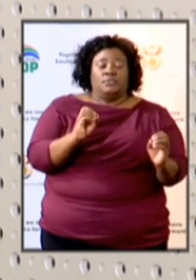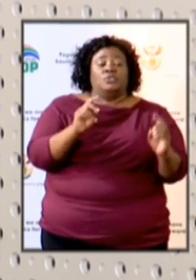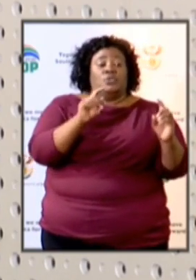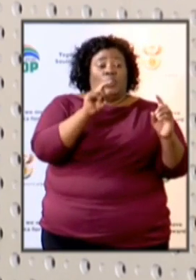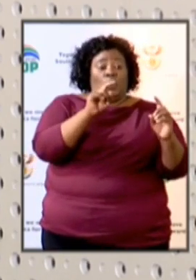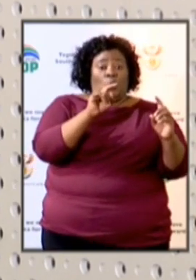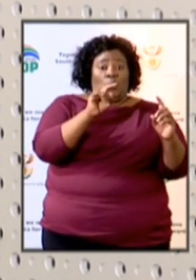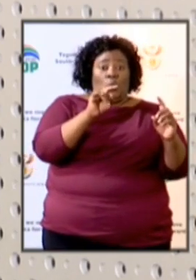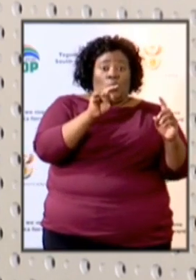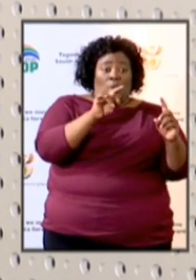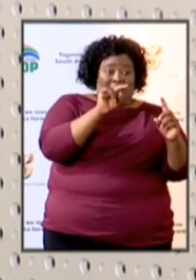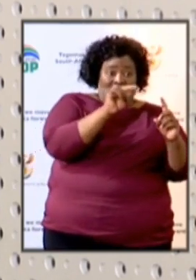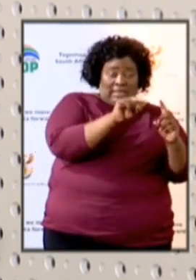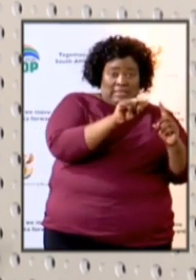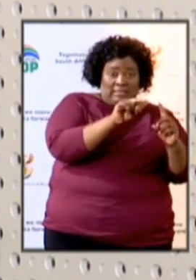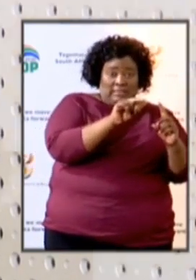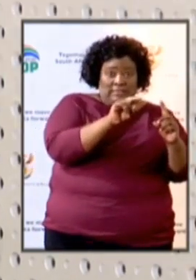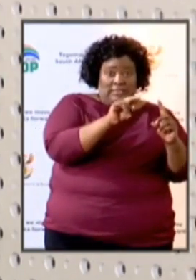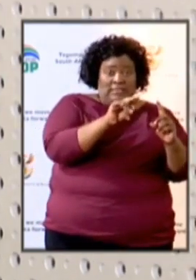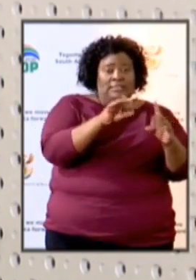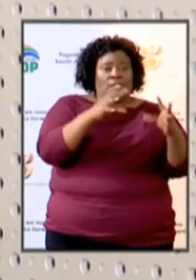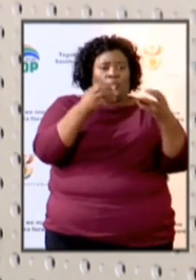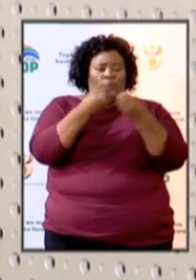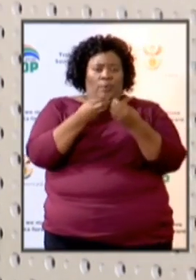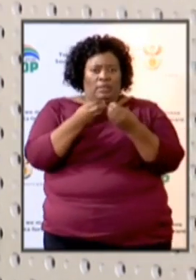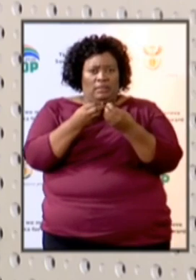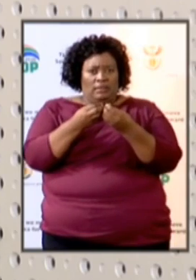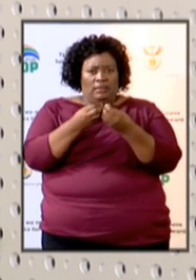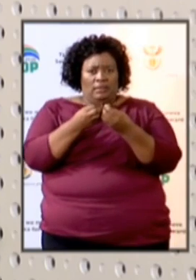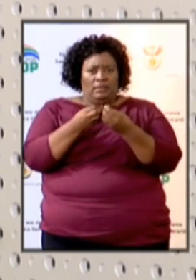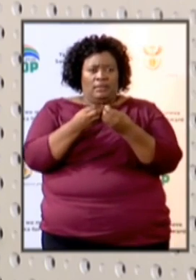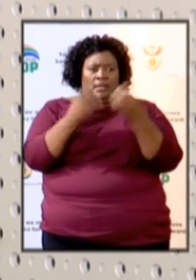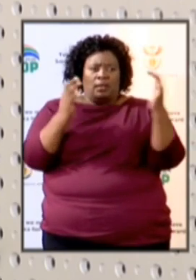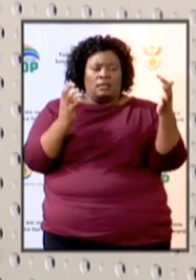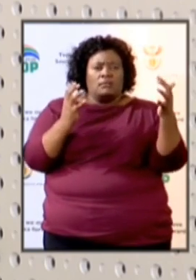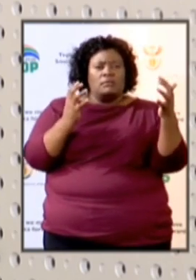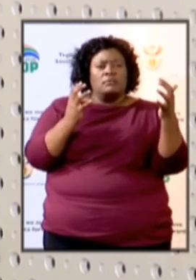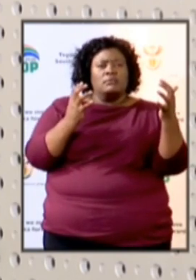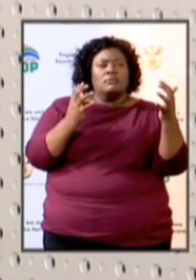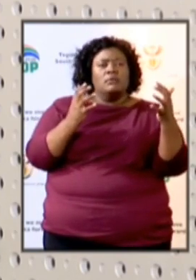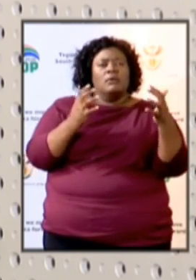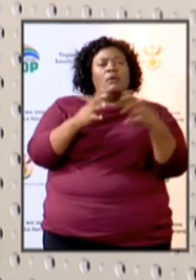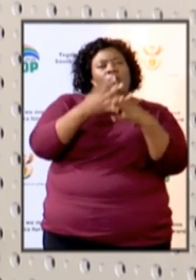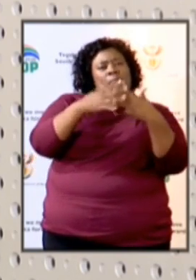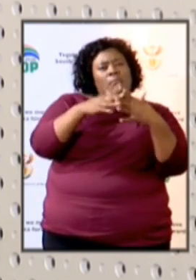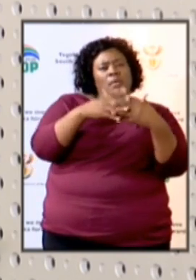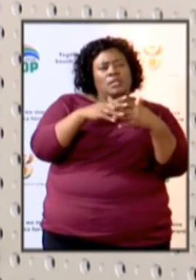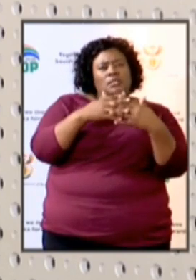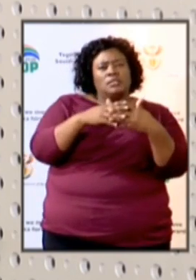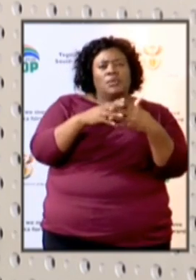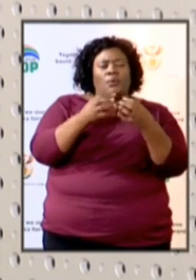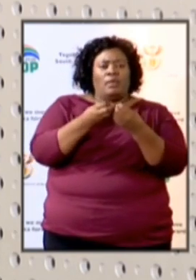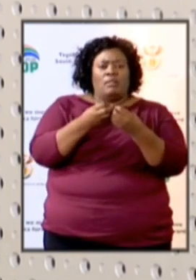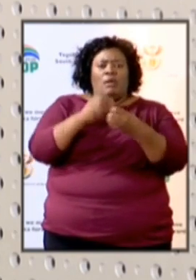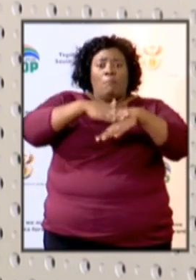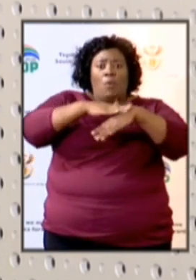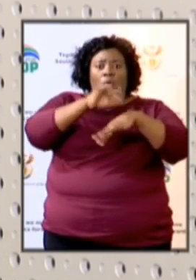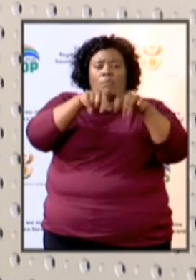combined with the high spread or accelerated increase in